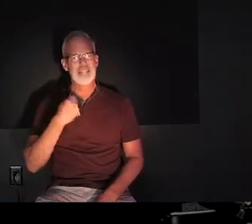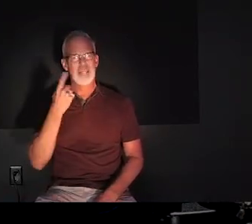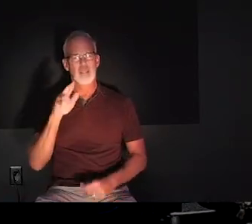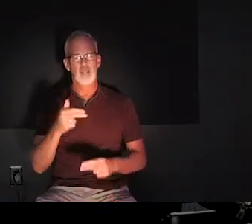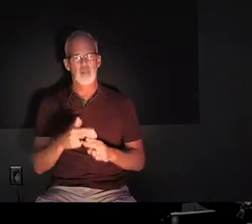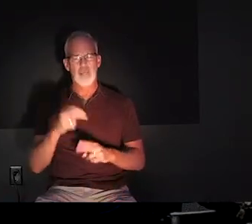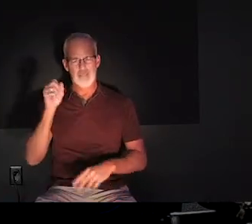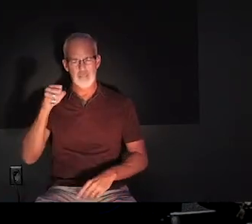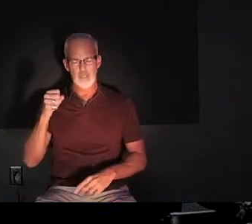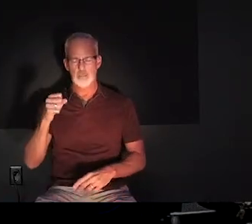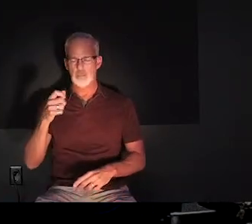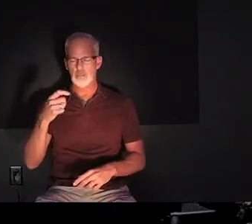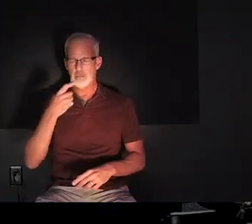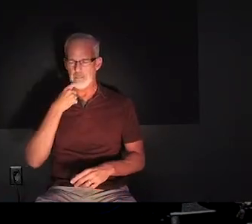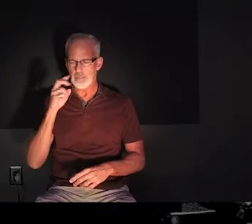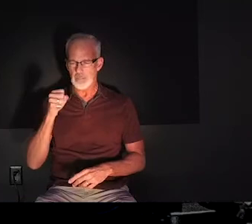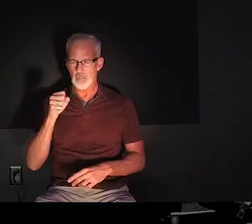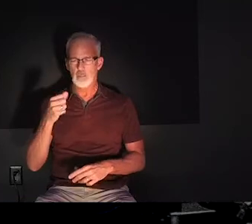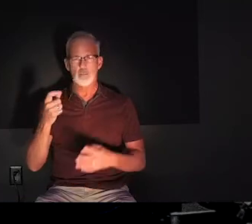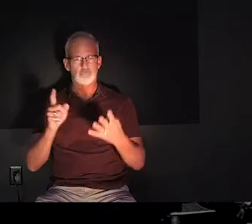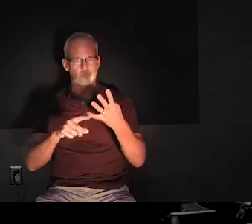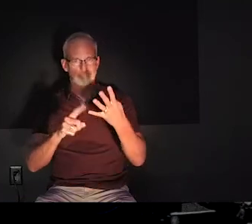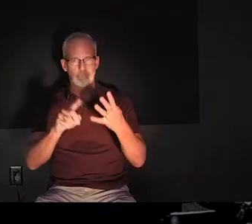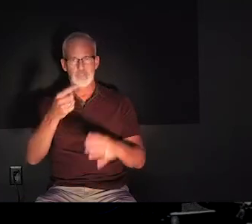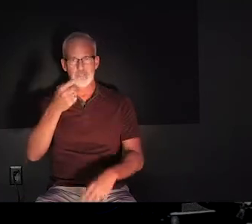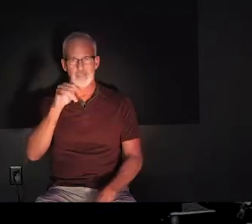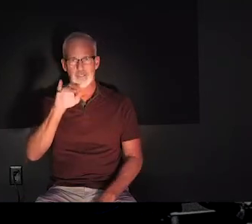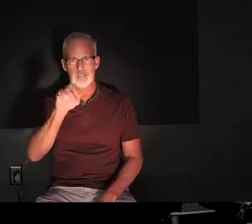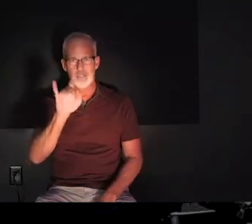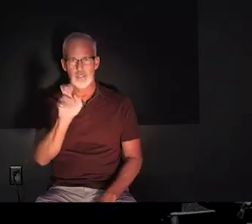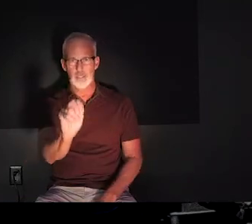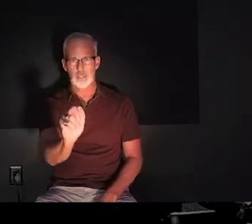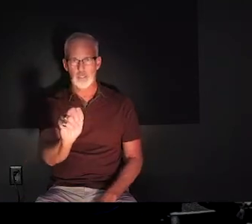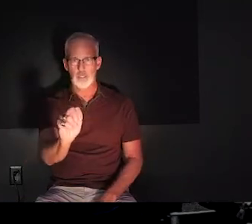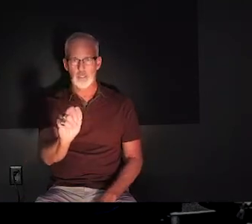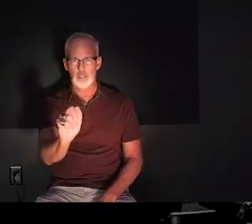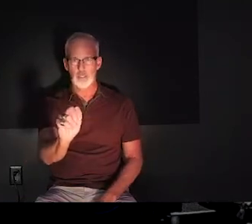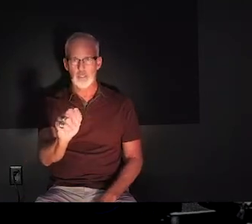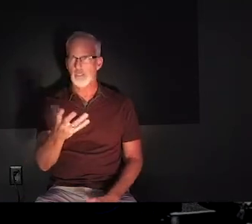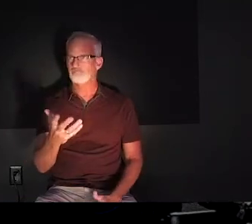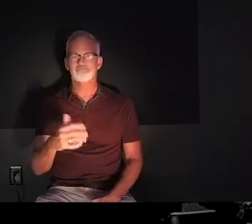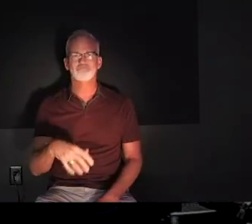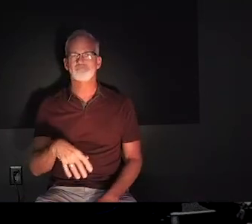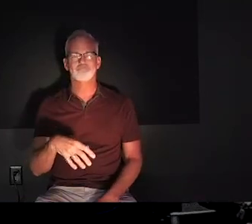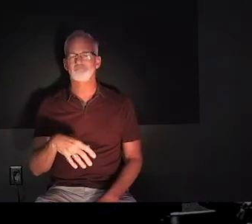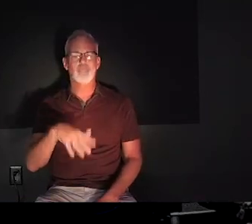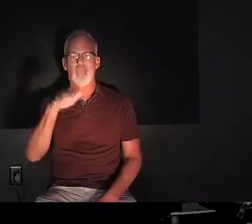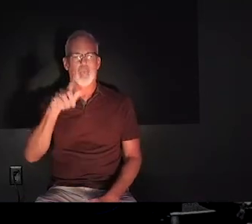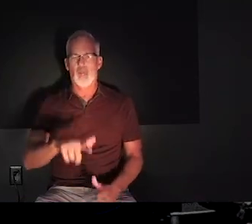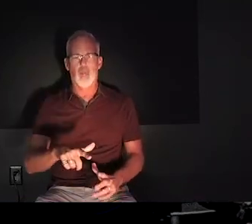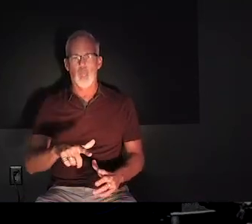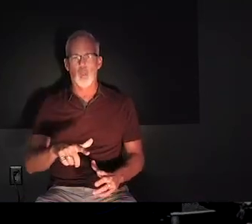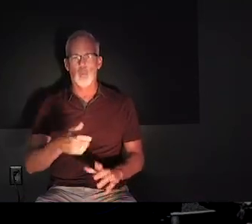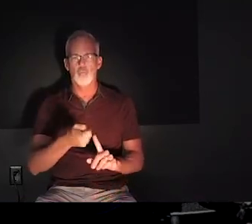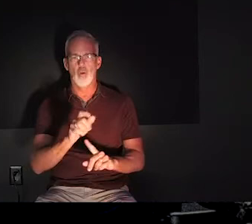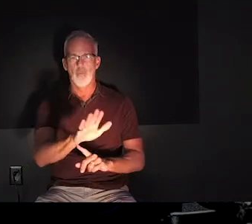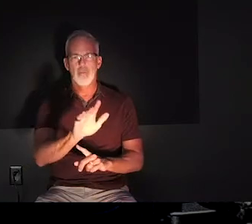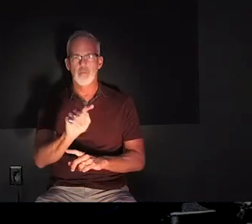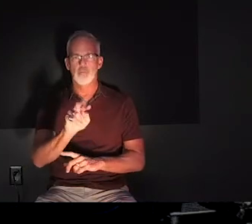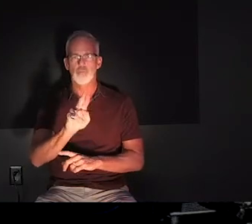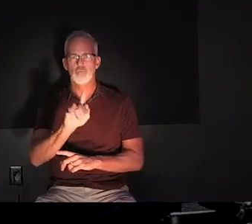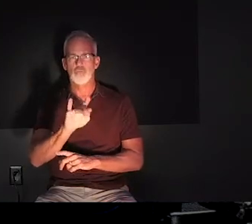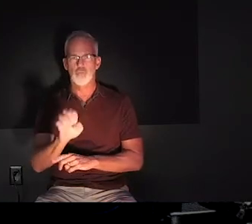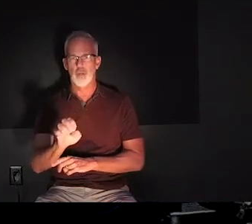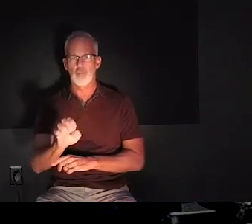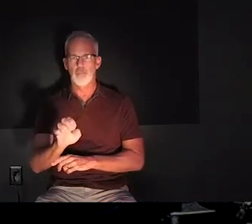my mind goes to a man by the name of Gideon. Gideon was the lowest of the lowest of his tribe. Of the 12